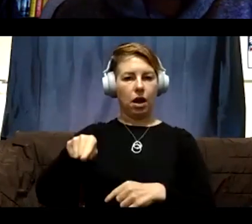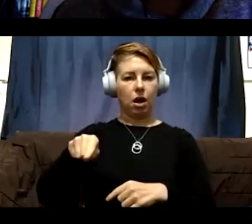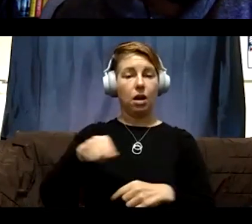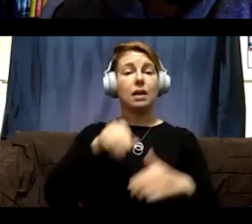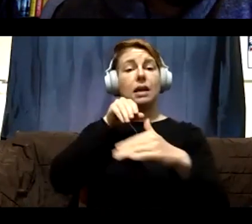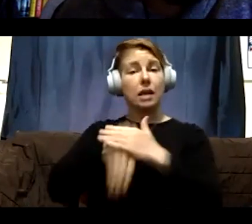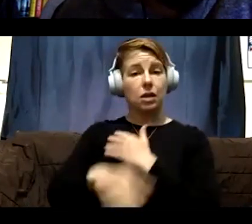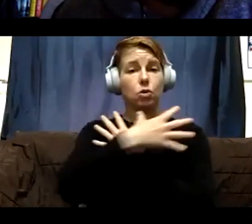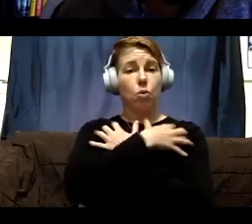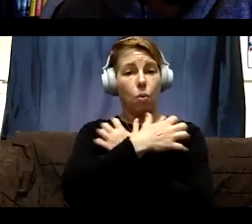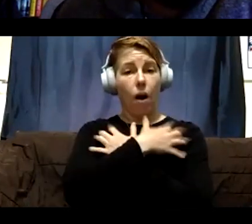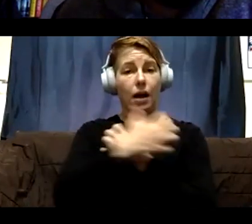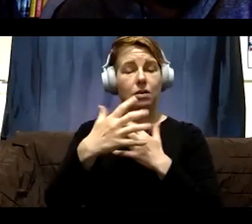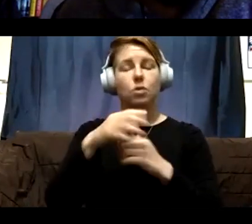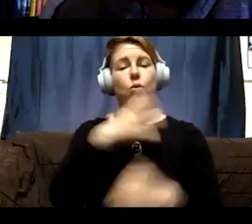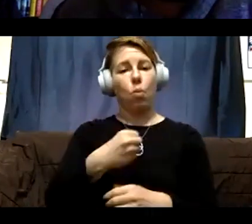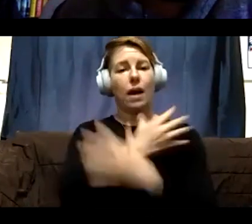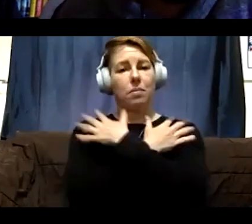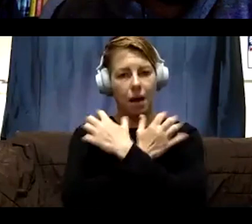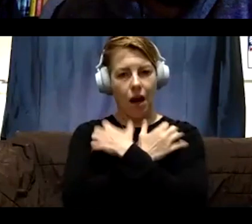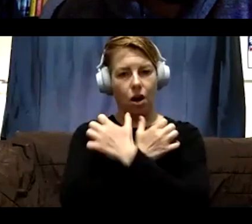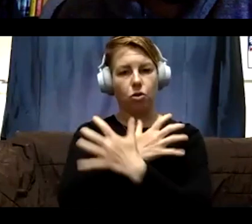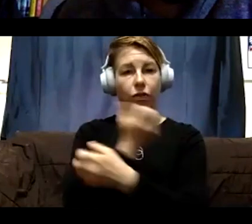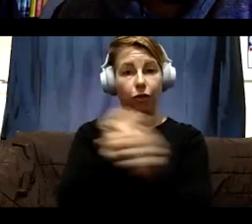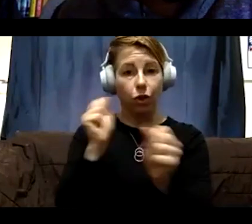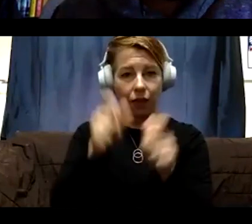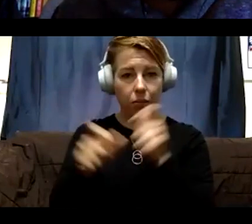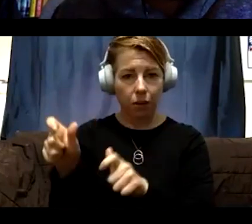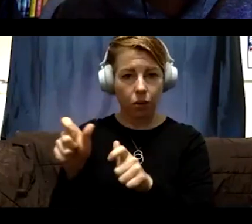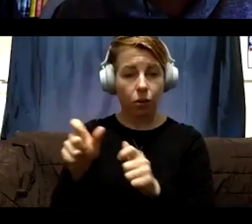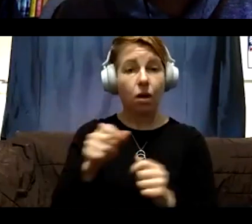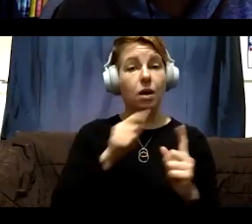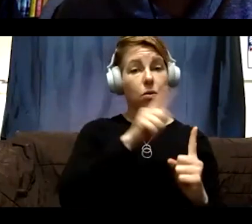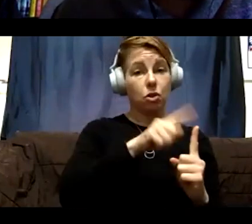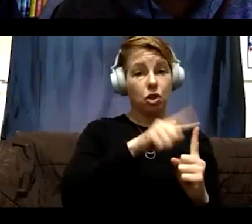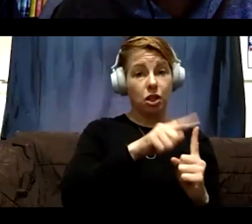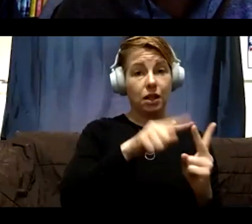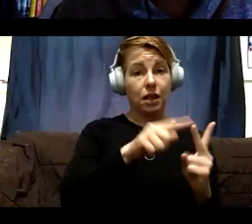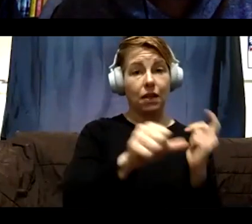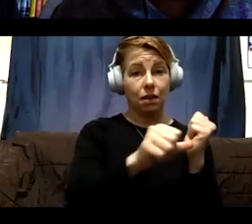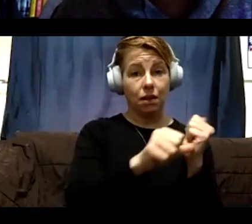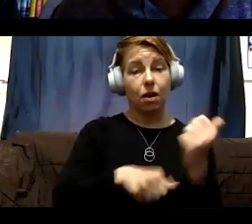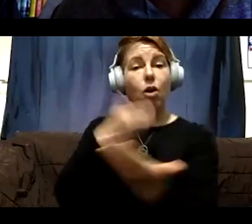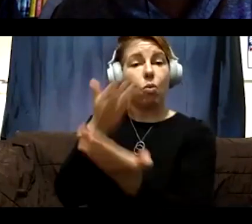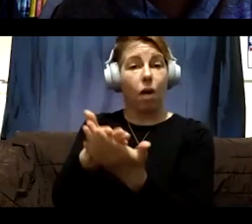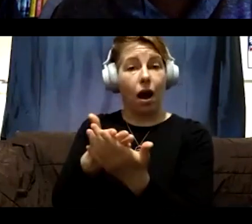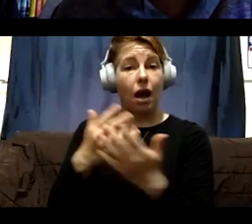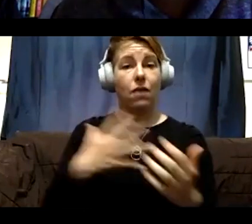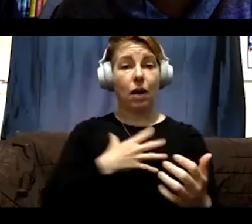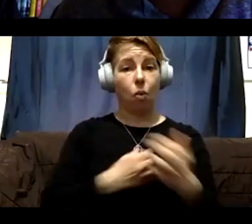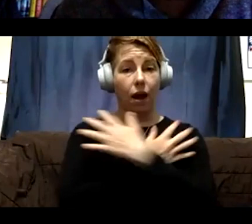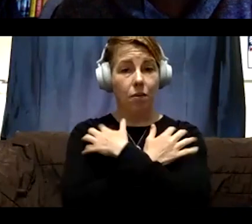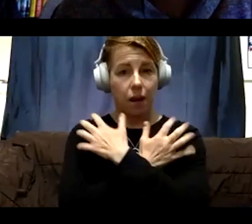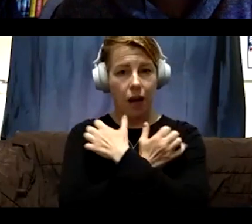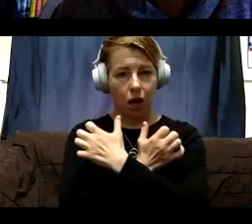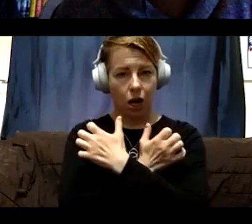When she and her confederate reach the transmitter, two hunters attack. In what is supposed to be the episode's climax, she rustles